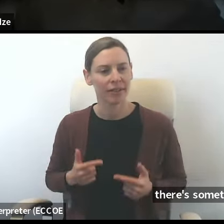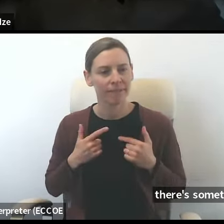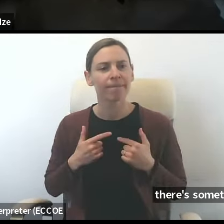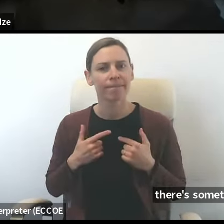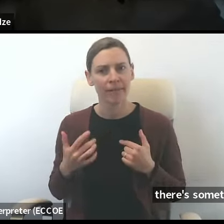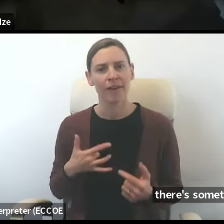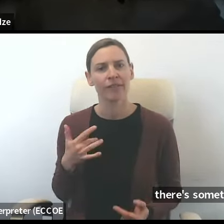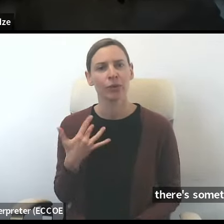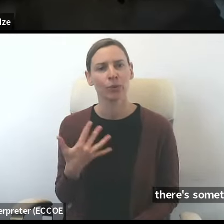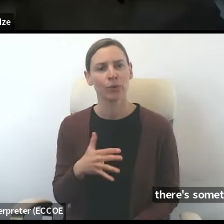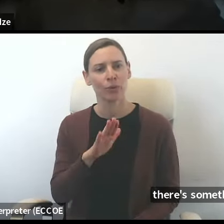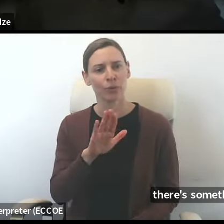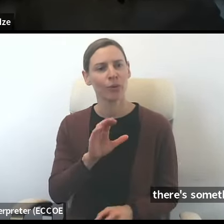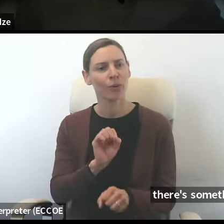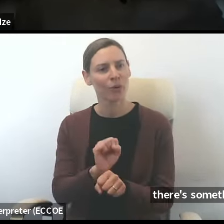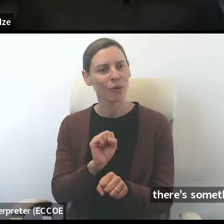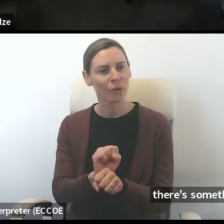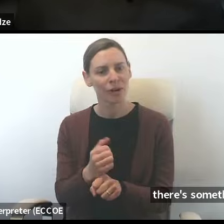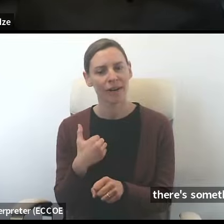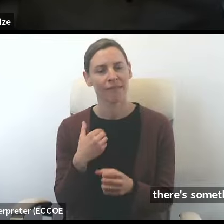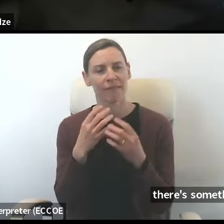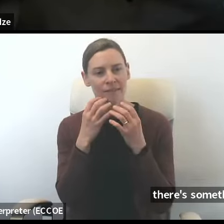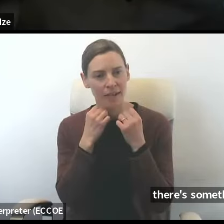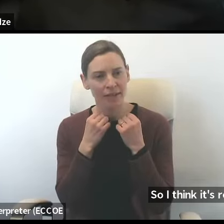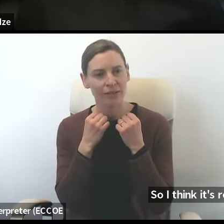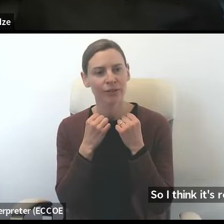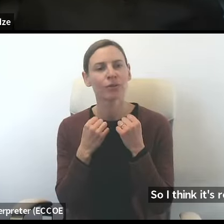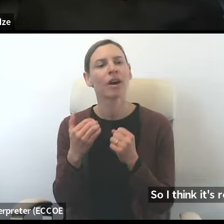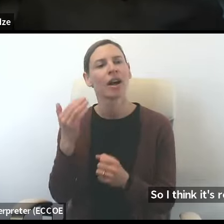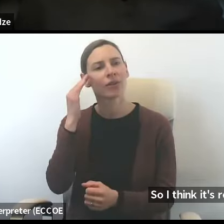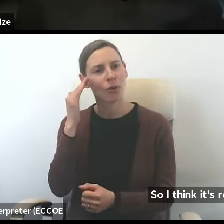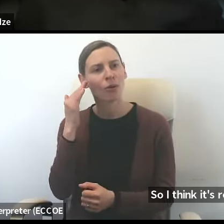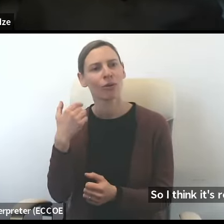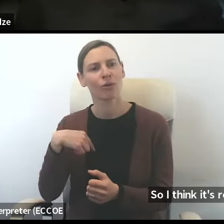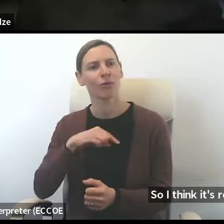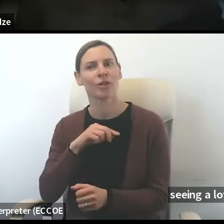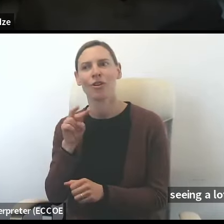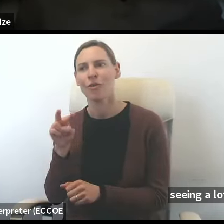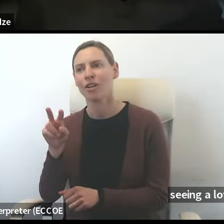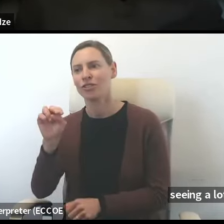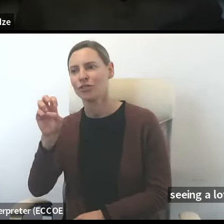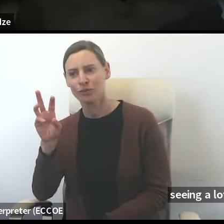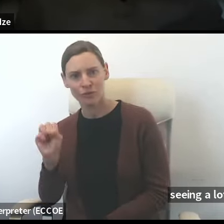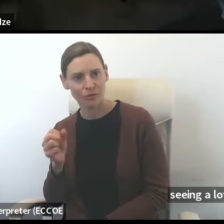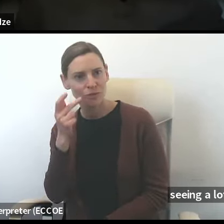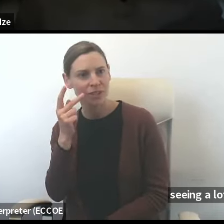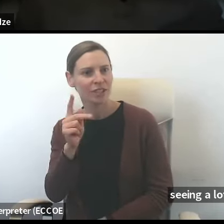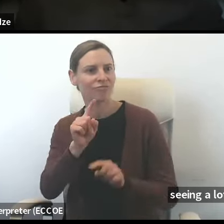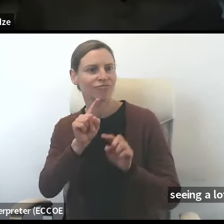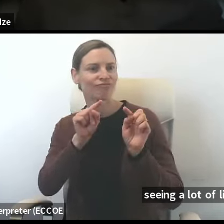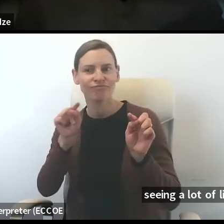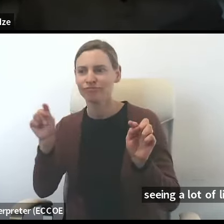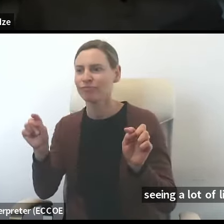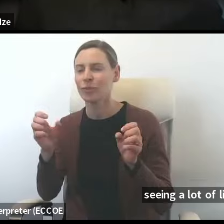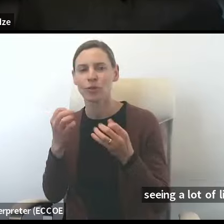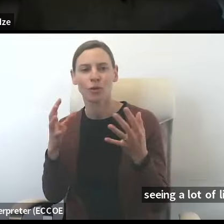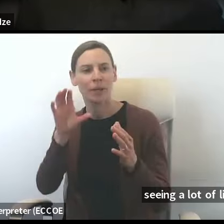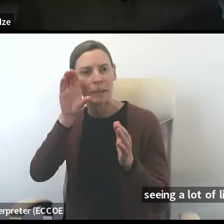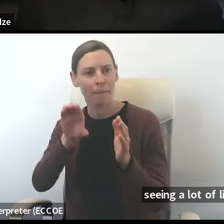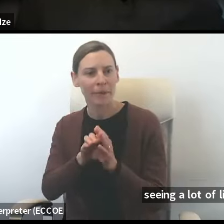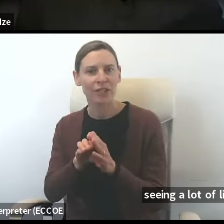even as we're kind of seeing a lot of like media images from the war, to have personal accounts is